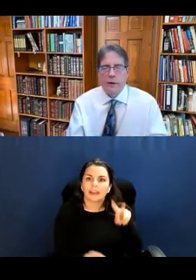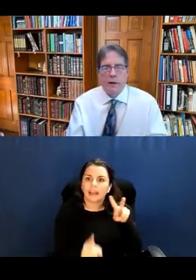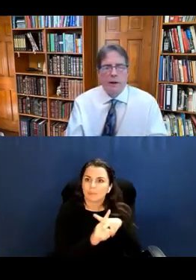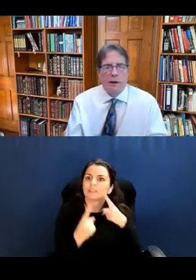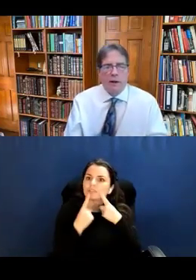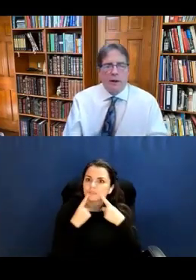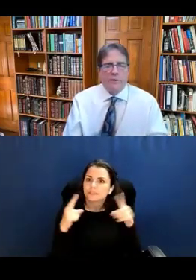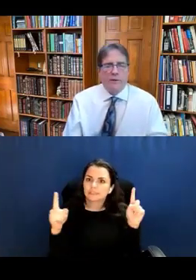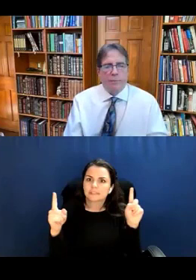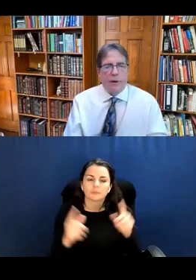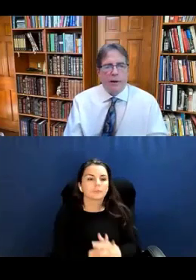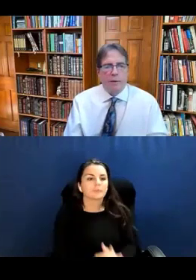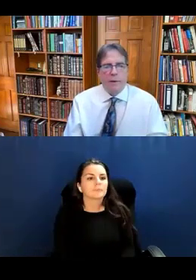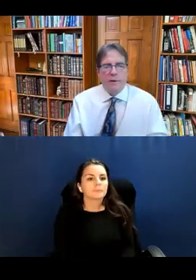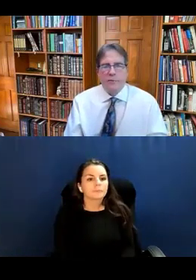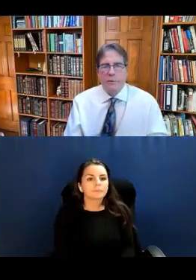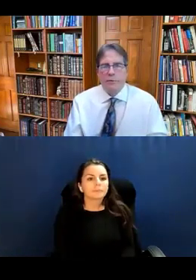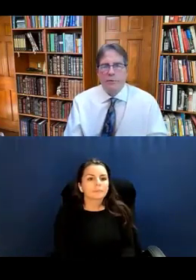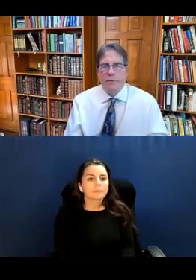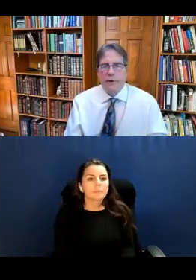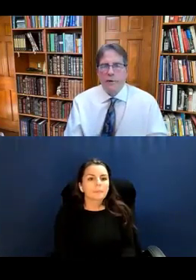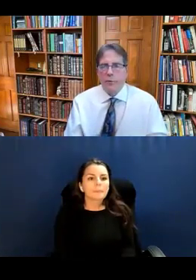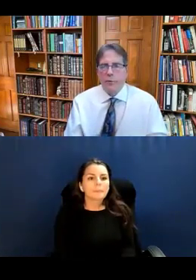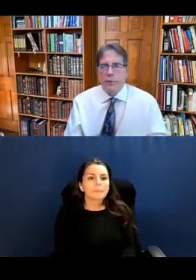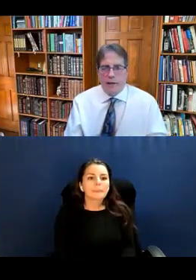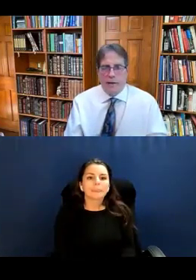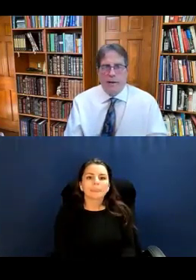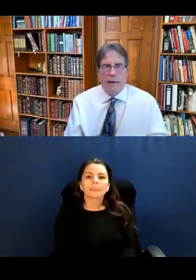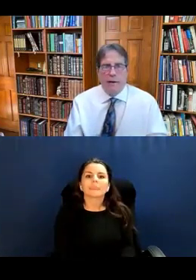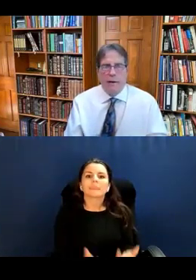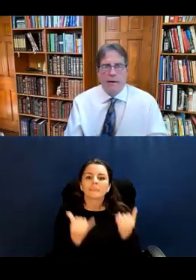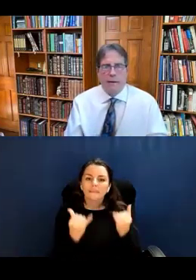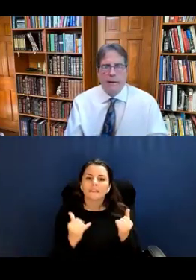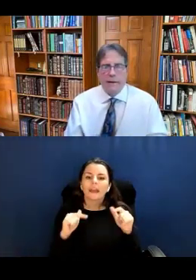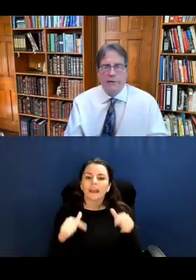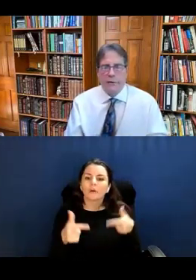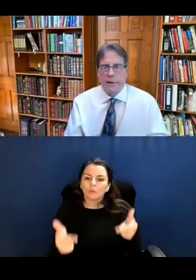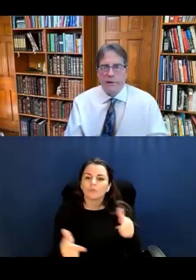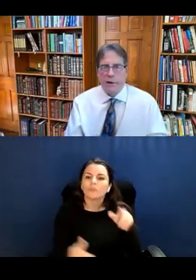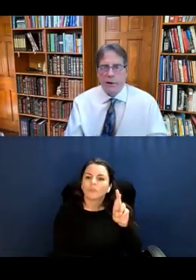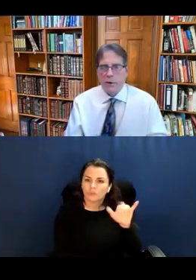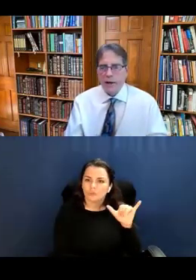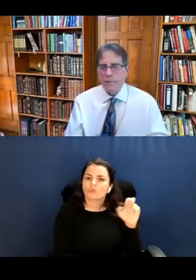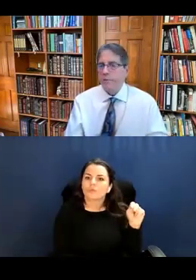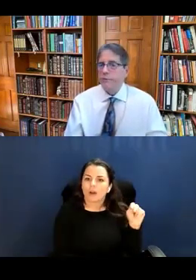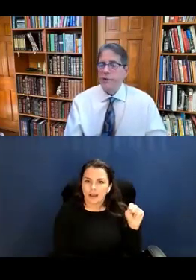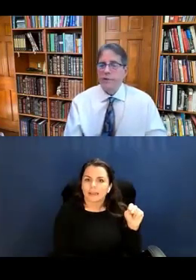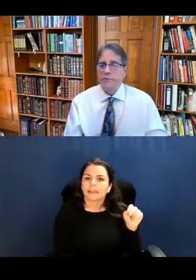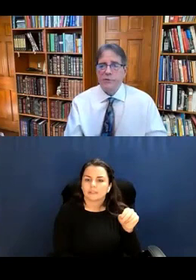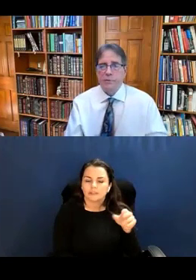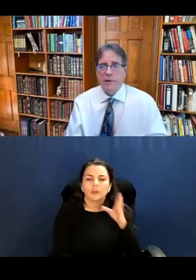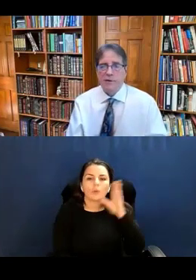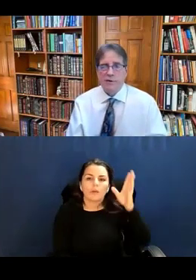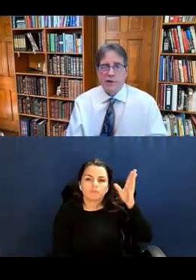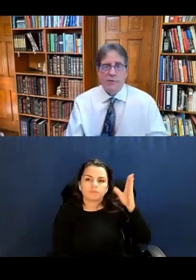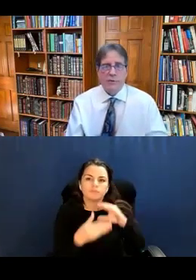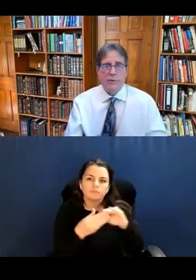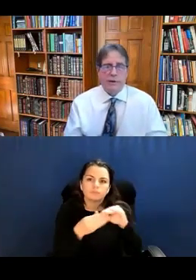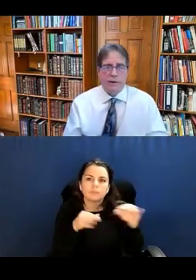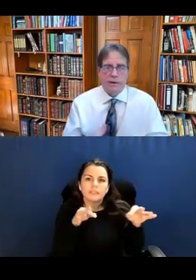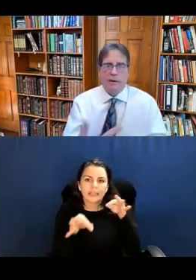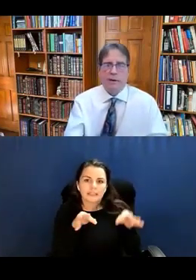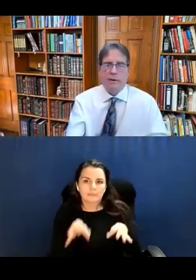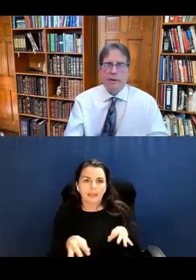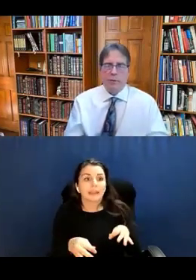So at that point, let me just move over now to Ryan. He's going to talk about what happens after somebody is